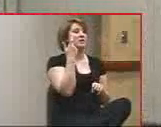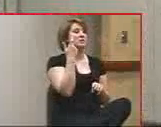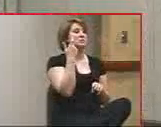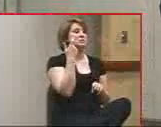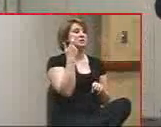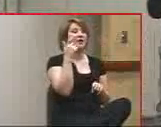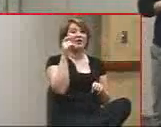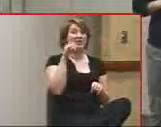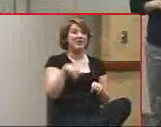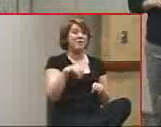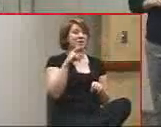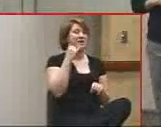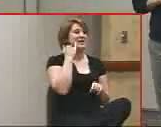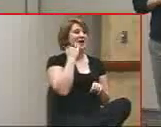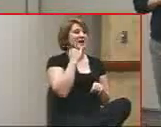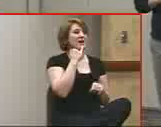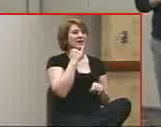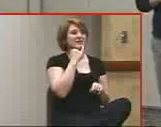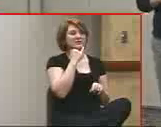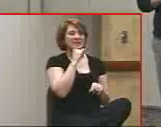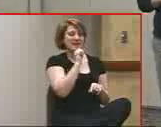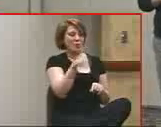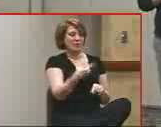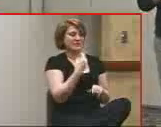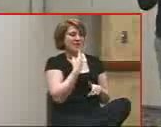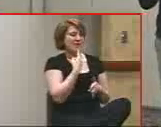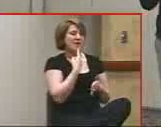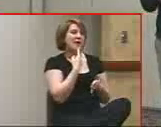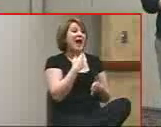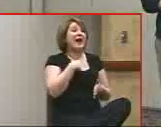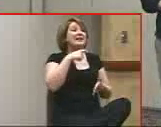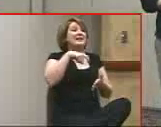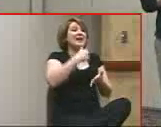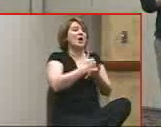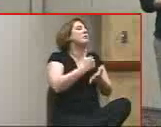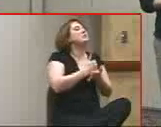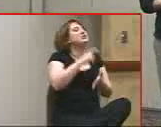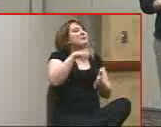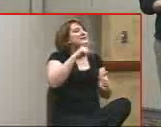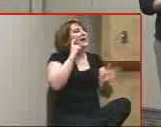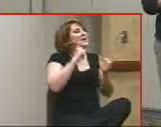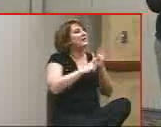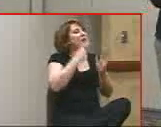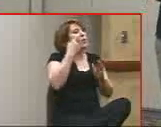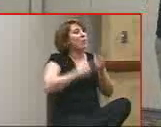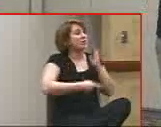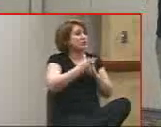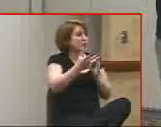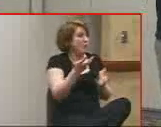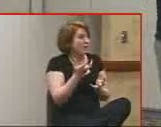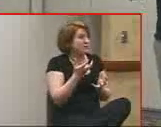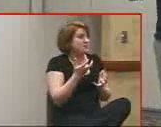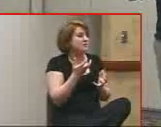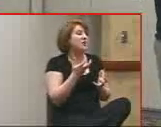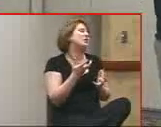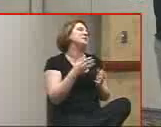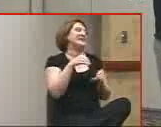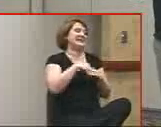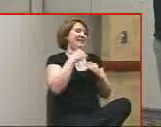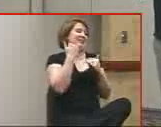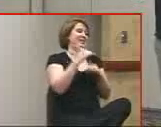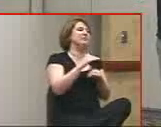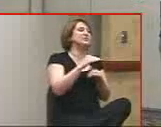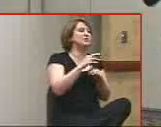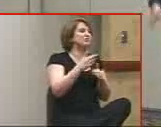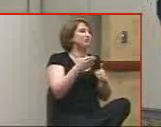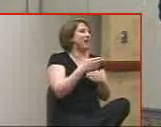this one, instead of just saying I need help, she needs to identify what she wants. So within a limited range, there are these pictures and she has to